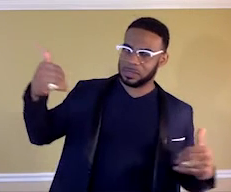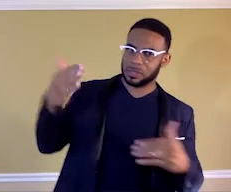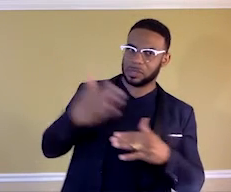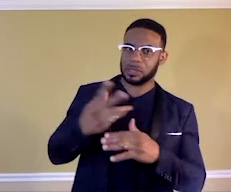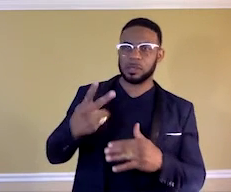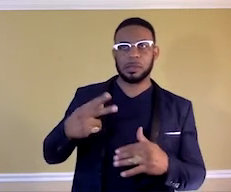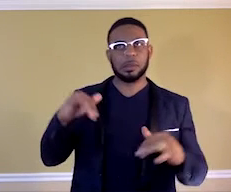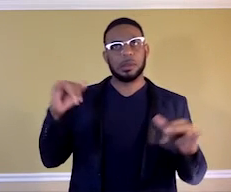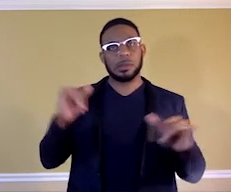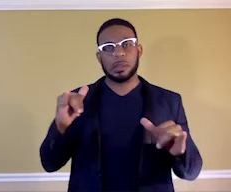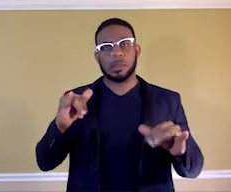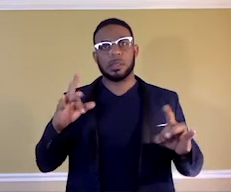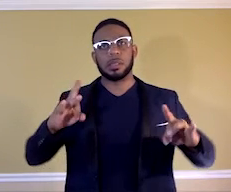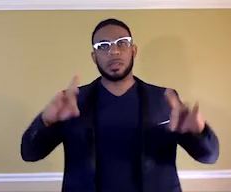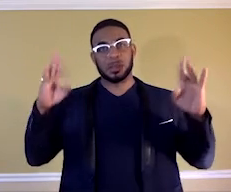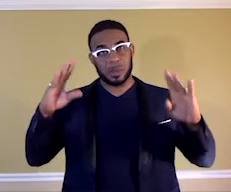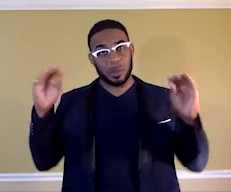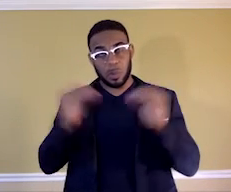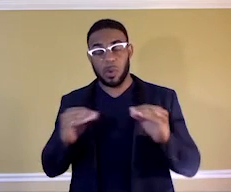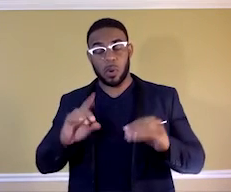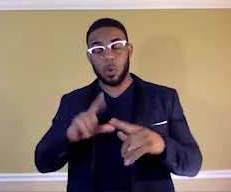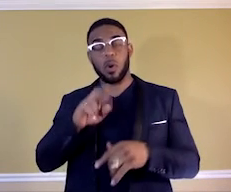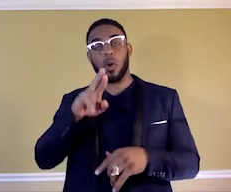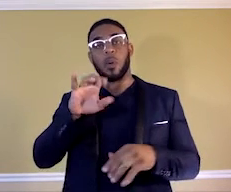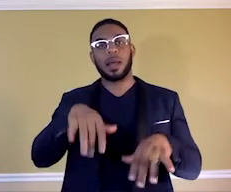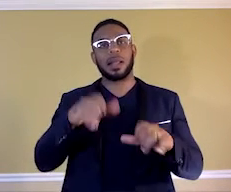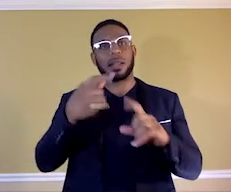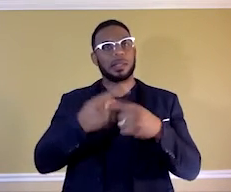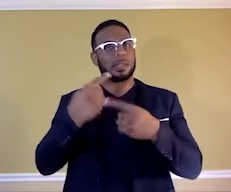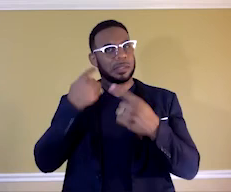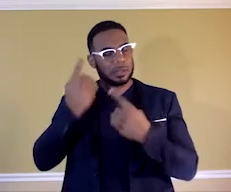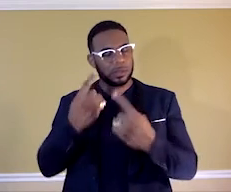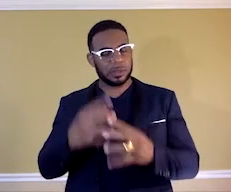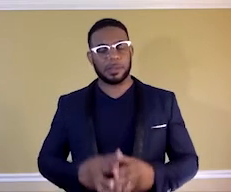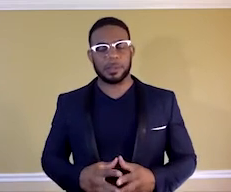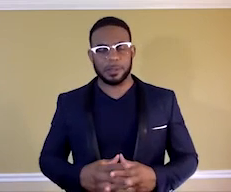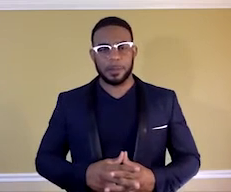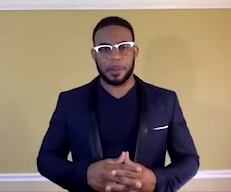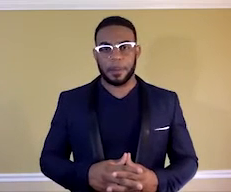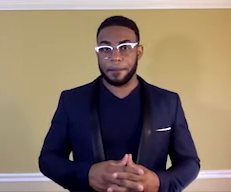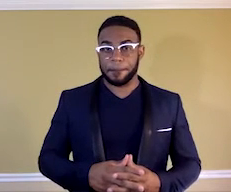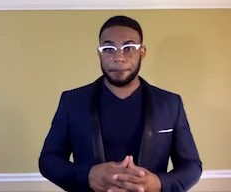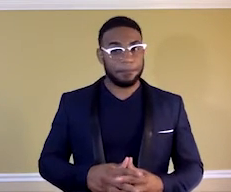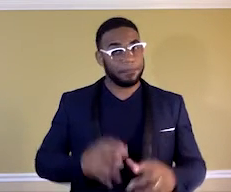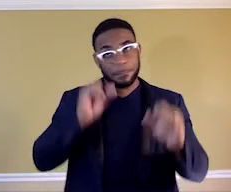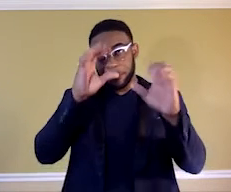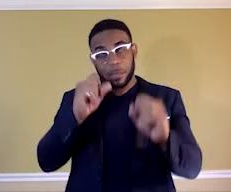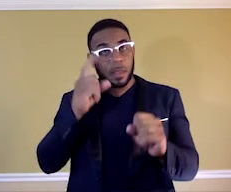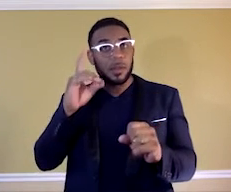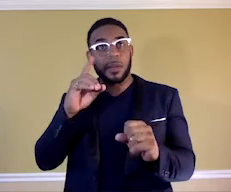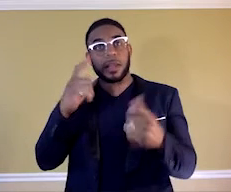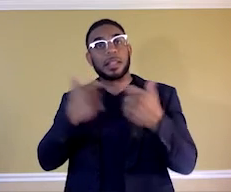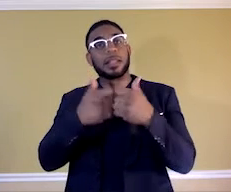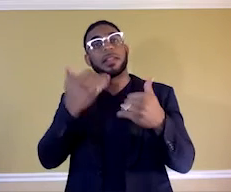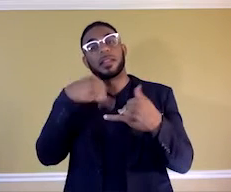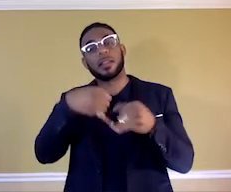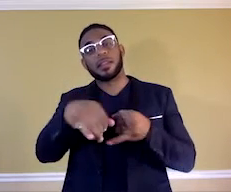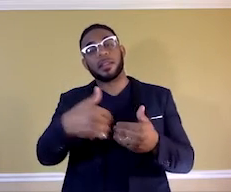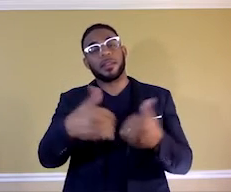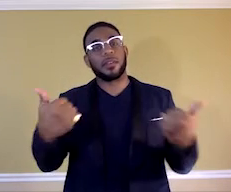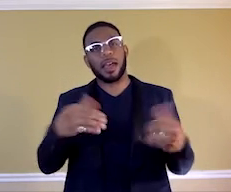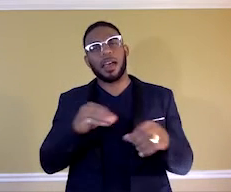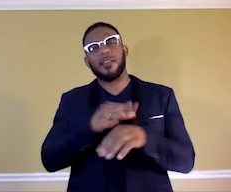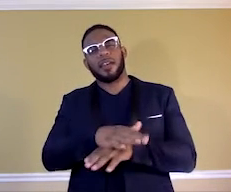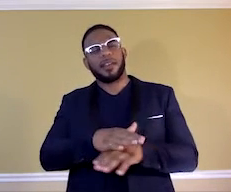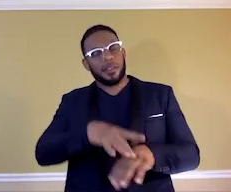between the two classes is further amplified when race is taken into consideration. The phenomenon of the digital divide is affecting Black